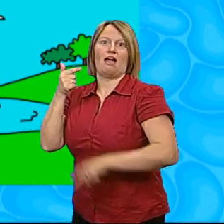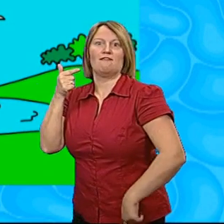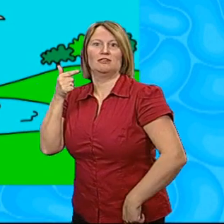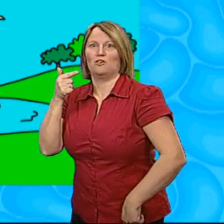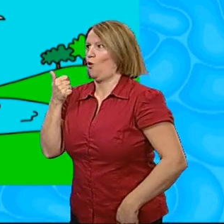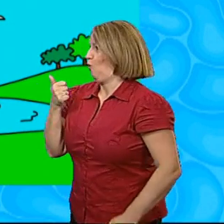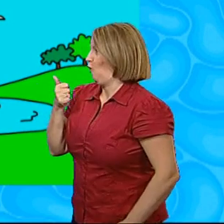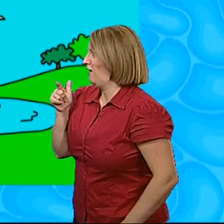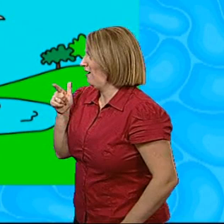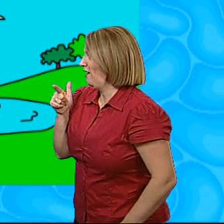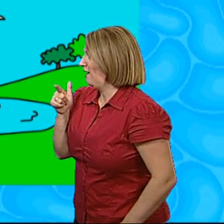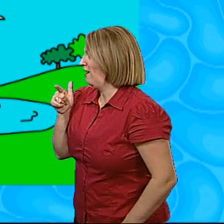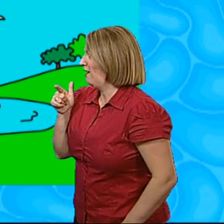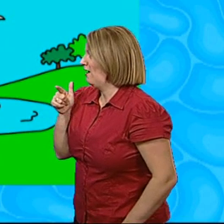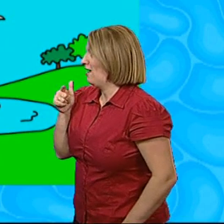seven,